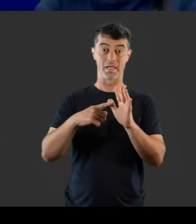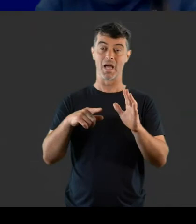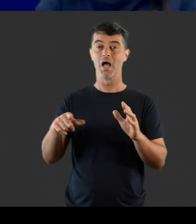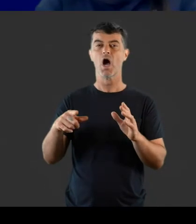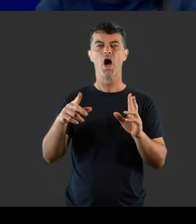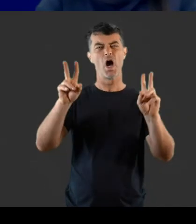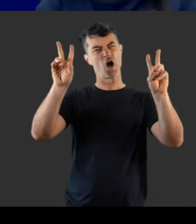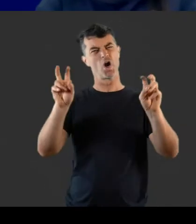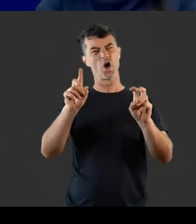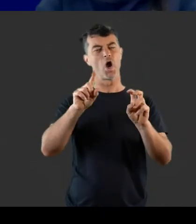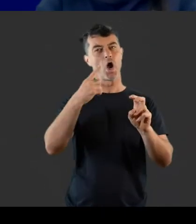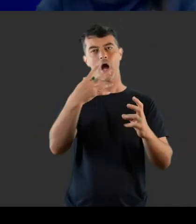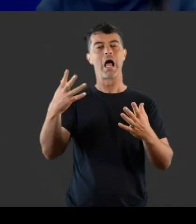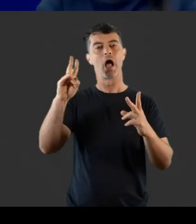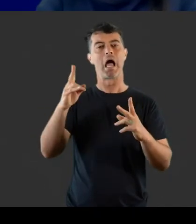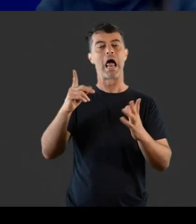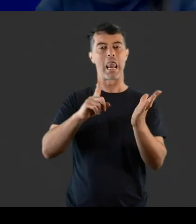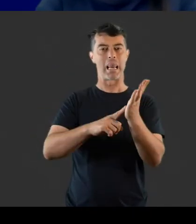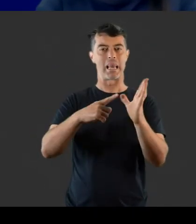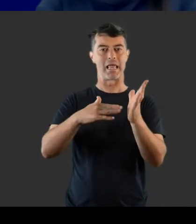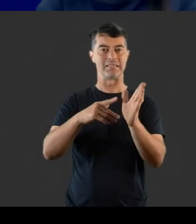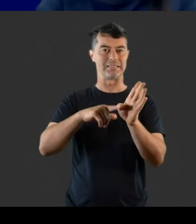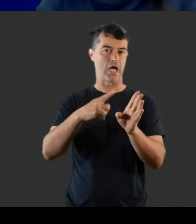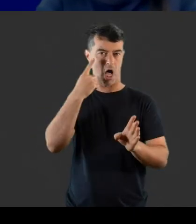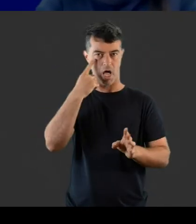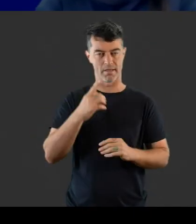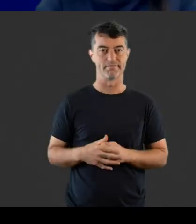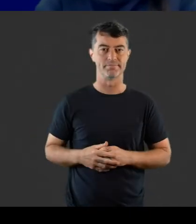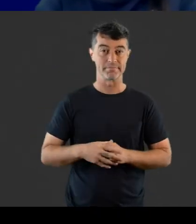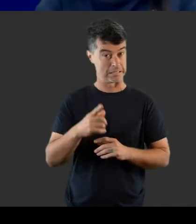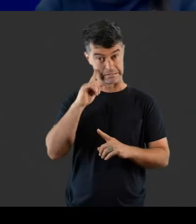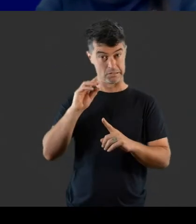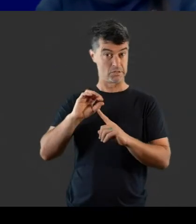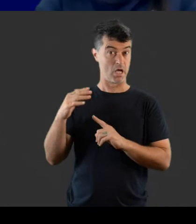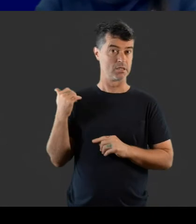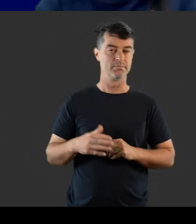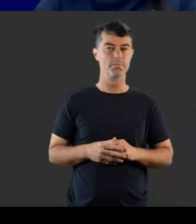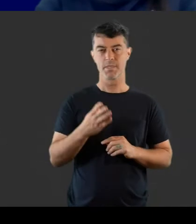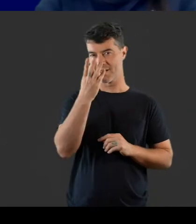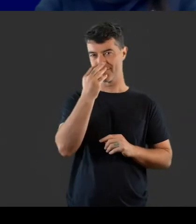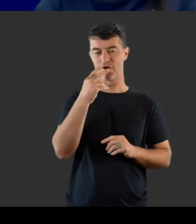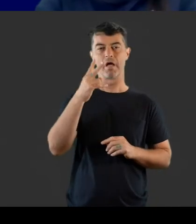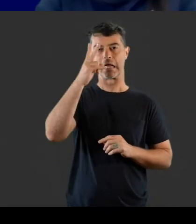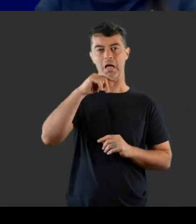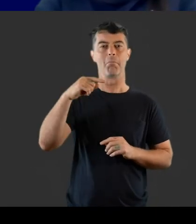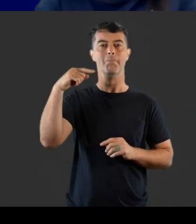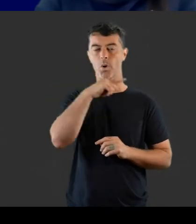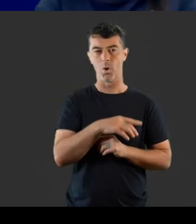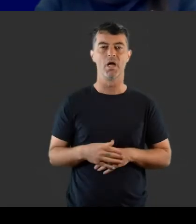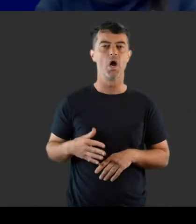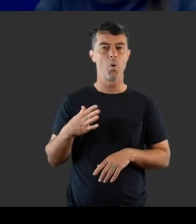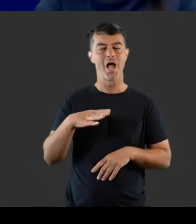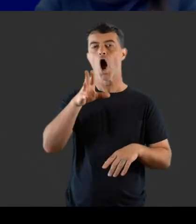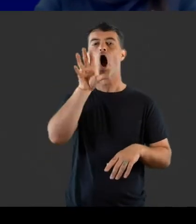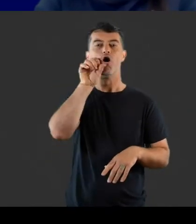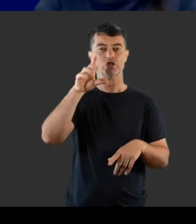Amblyopia, or as it's commonly known, lazy eye. On the right-hand side of the slide, there is a photo of a young